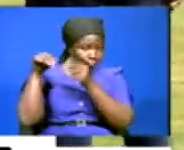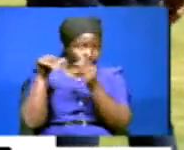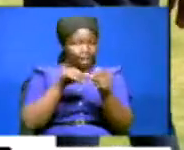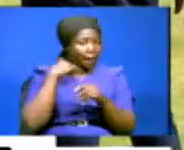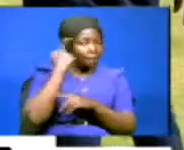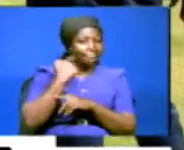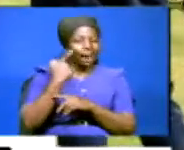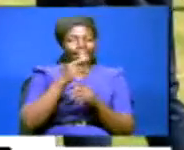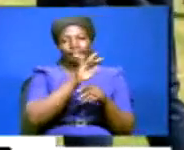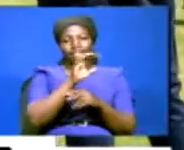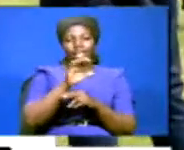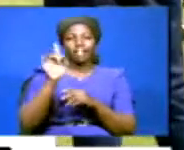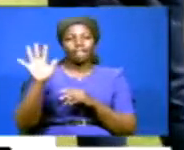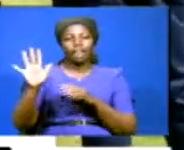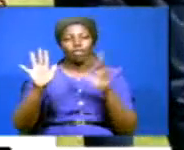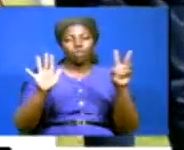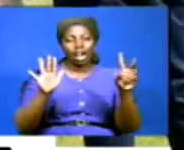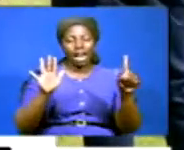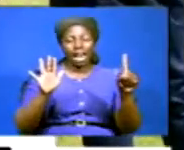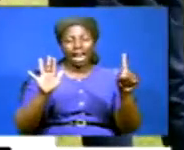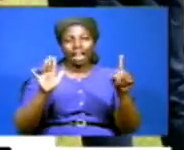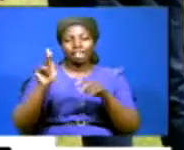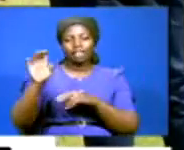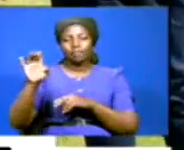5-1. KCB played to a 1-1 draw